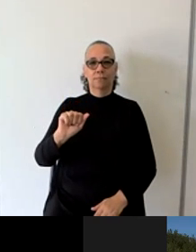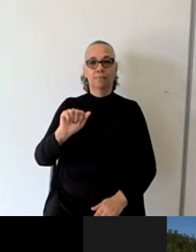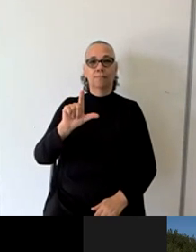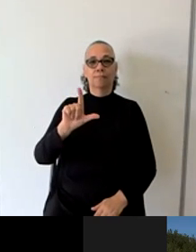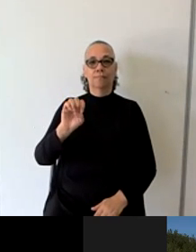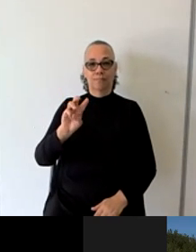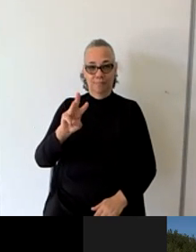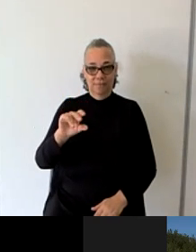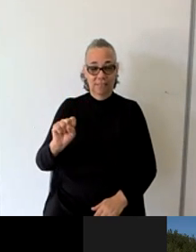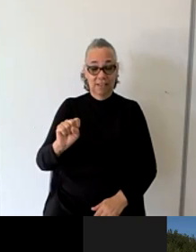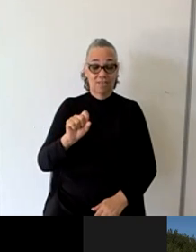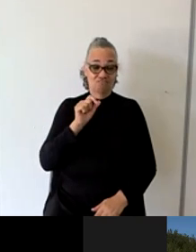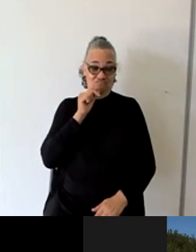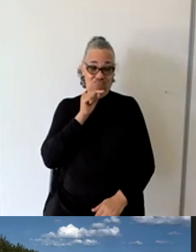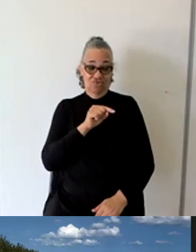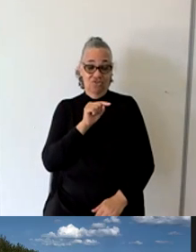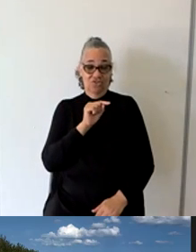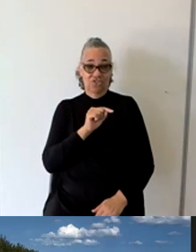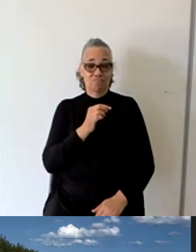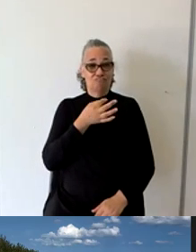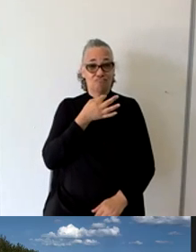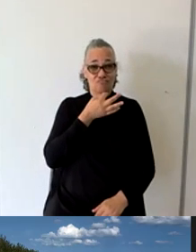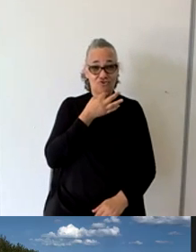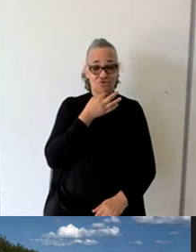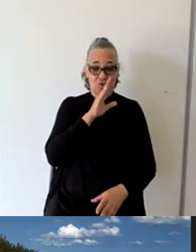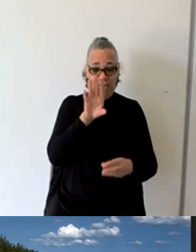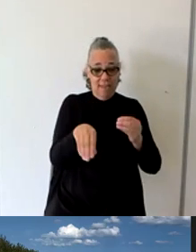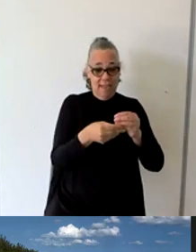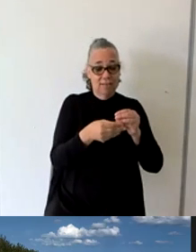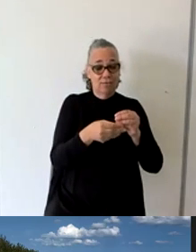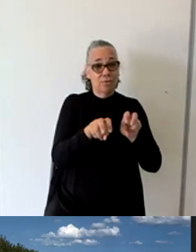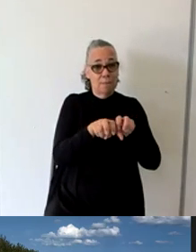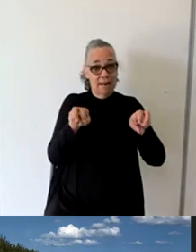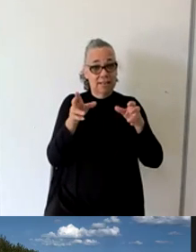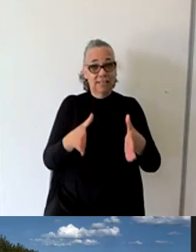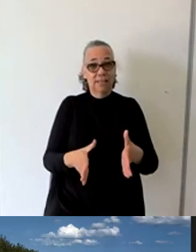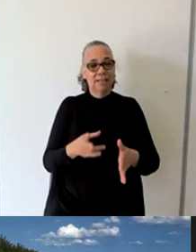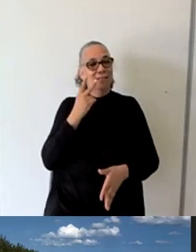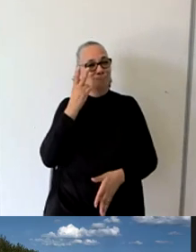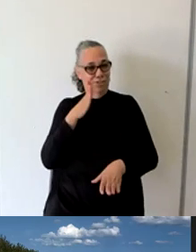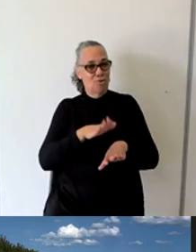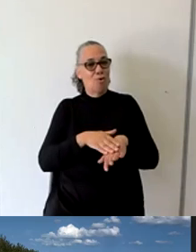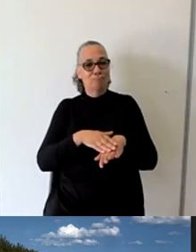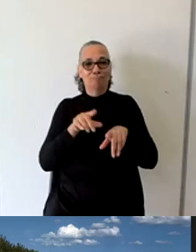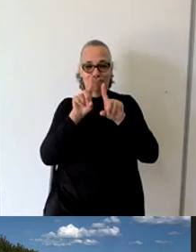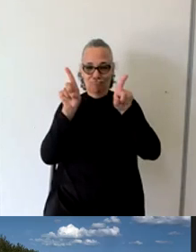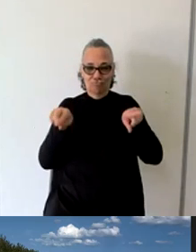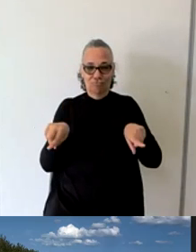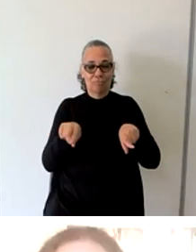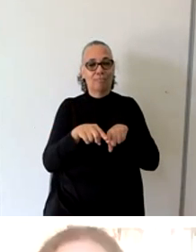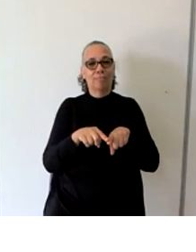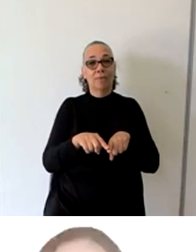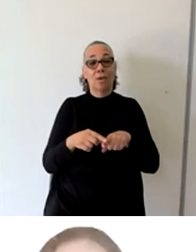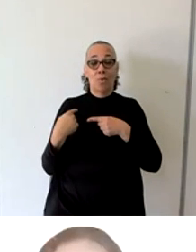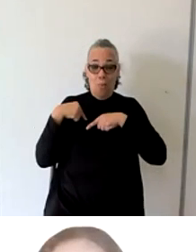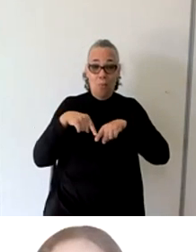is going to be upgraded to panelists so that we can see her on the screen. But while that is happening, I am going